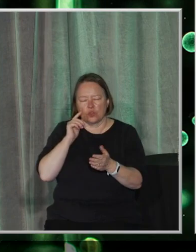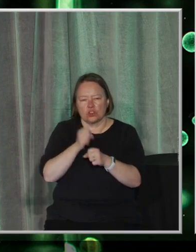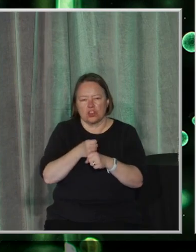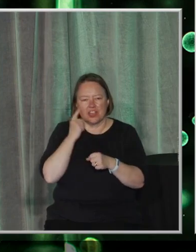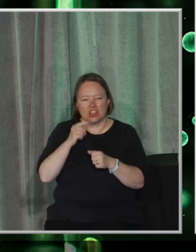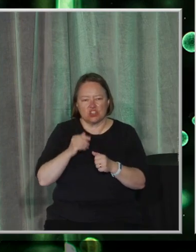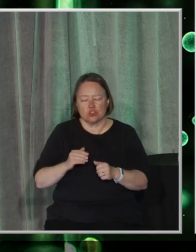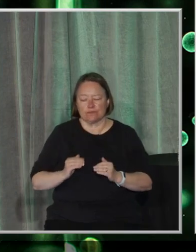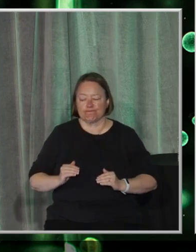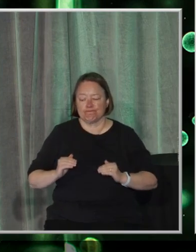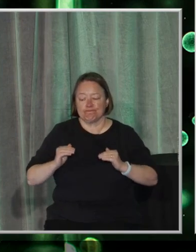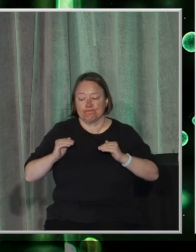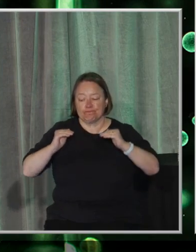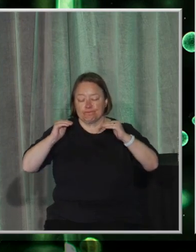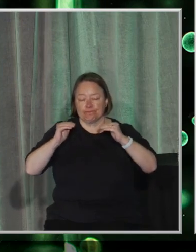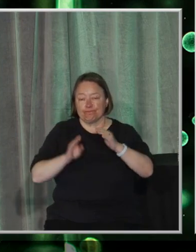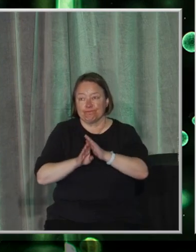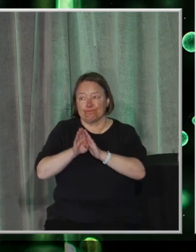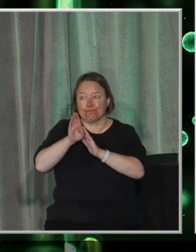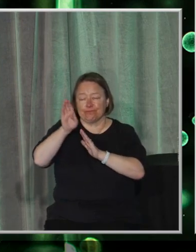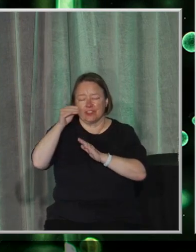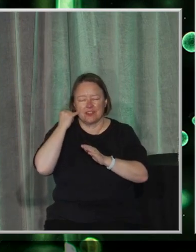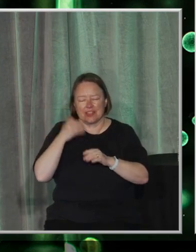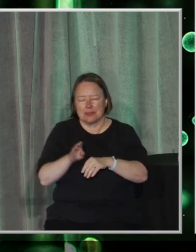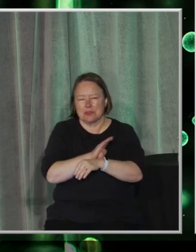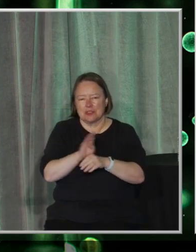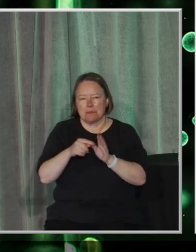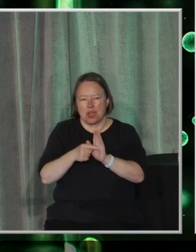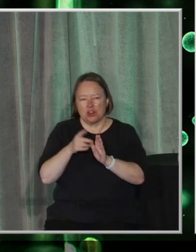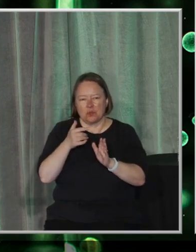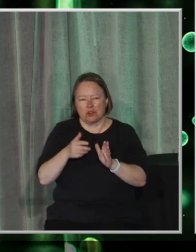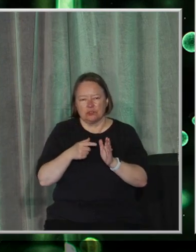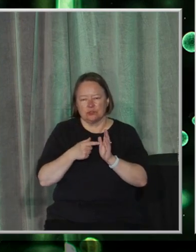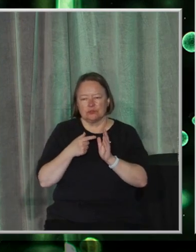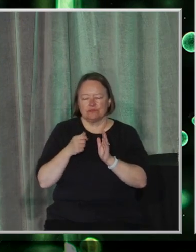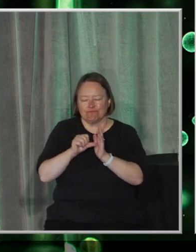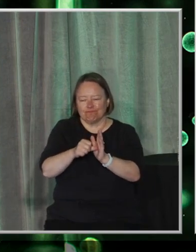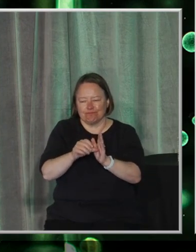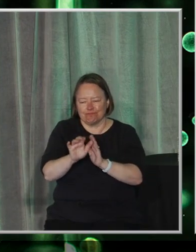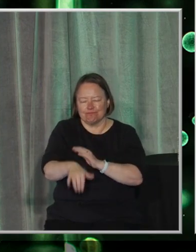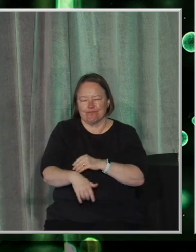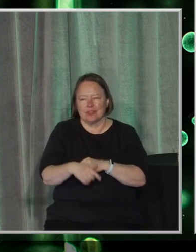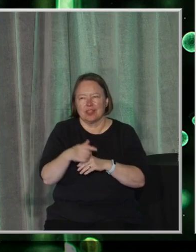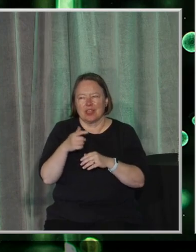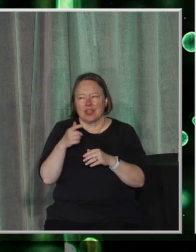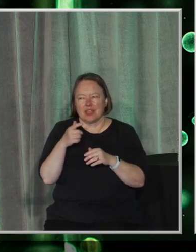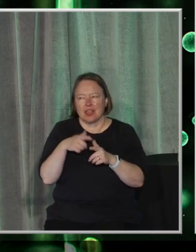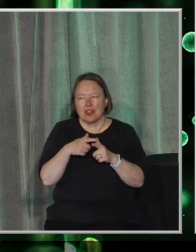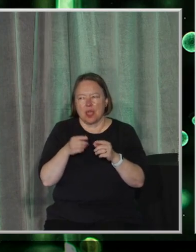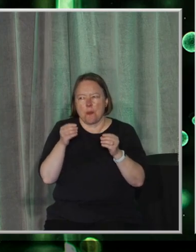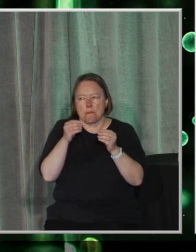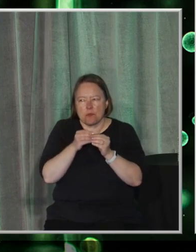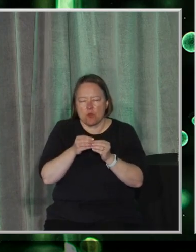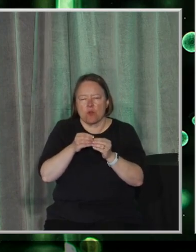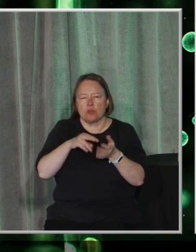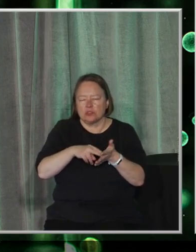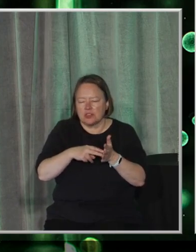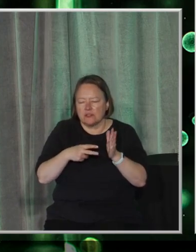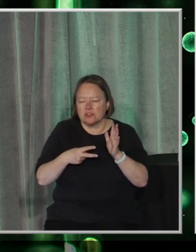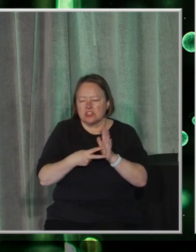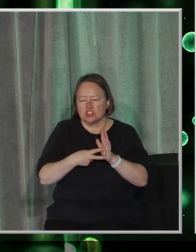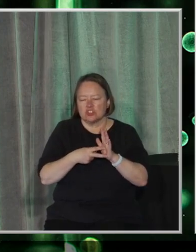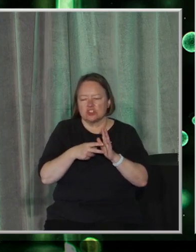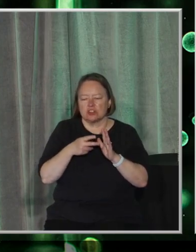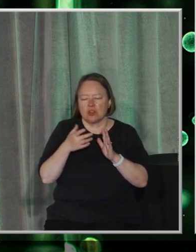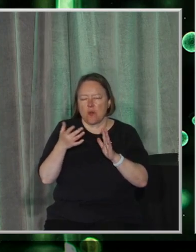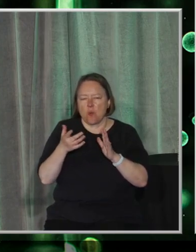up, given that's the business model you want to emphasize. And then a little bit more definition on